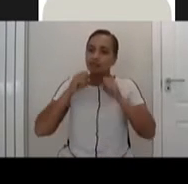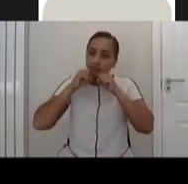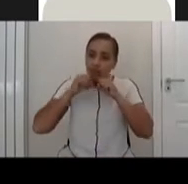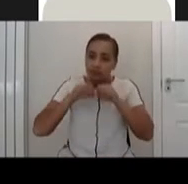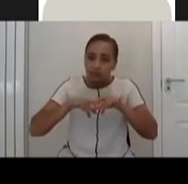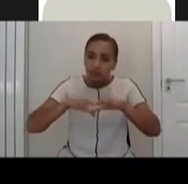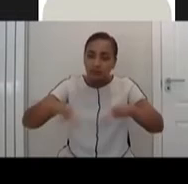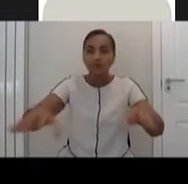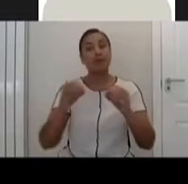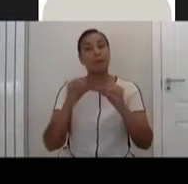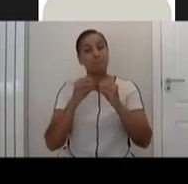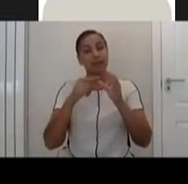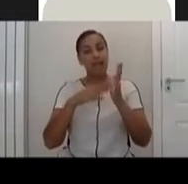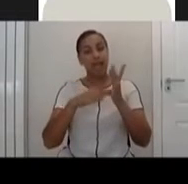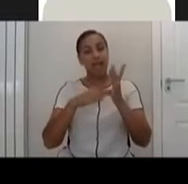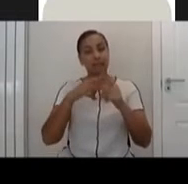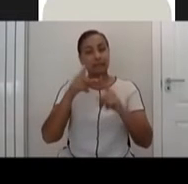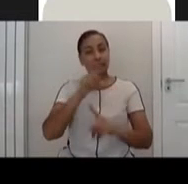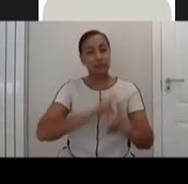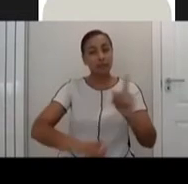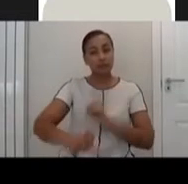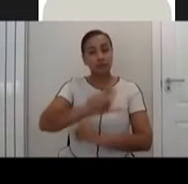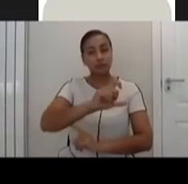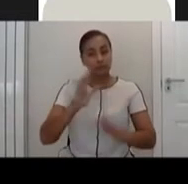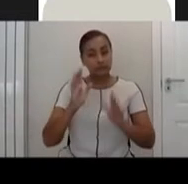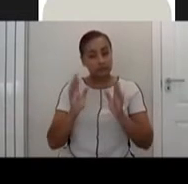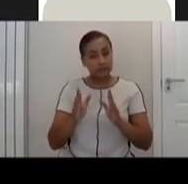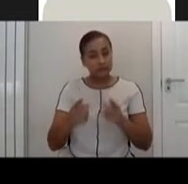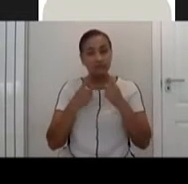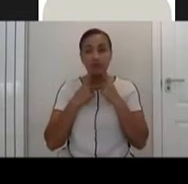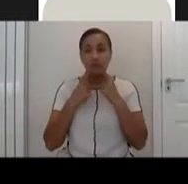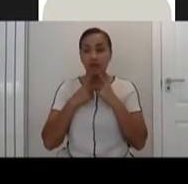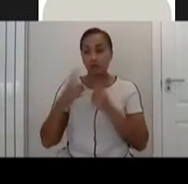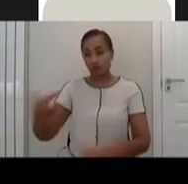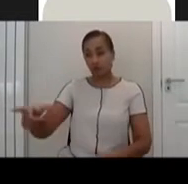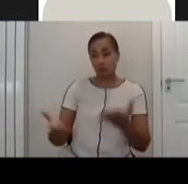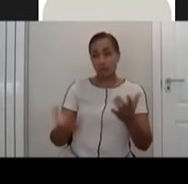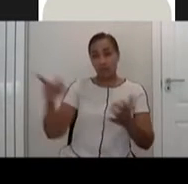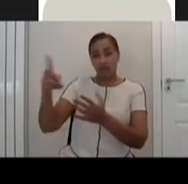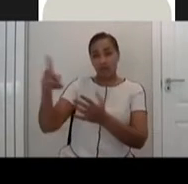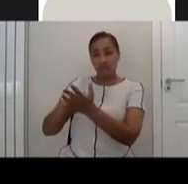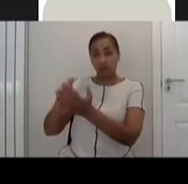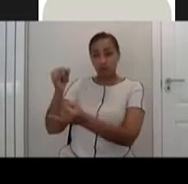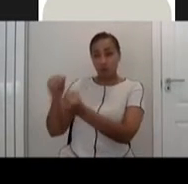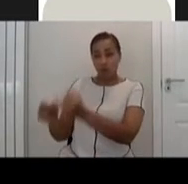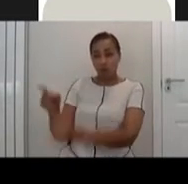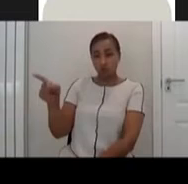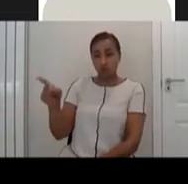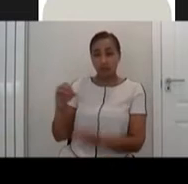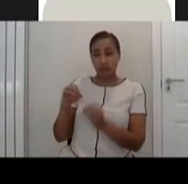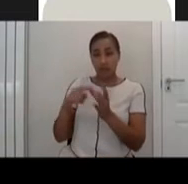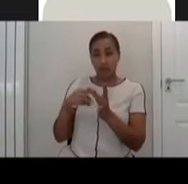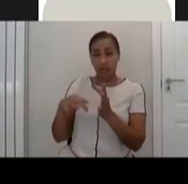BME communities where we saw the effects of the virus are much worse than the rest of the population.